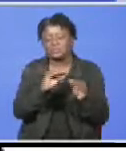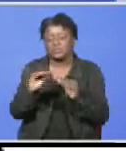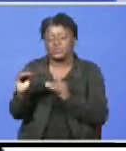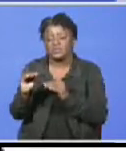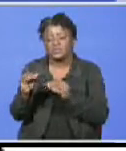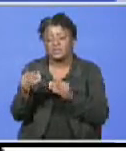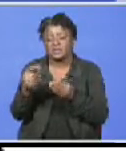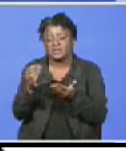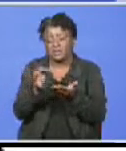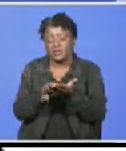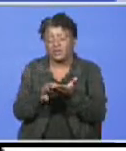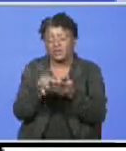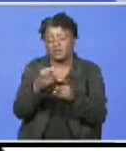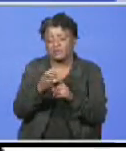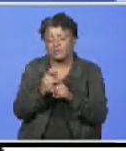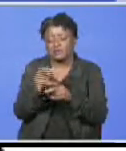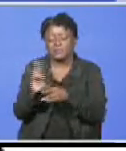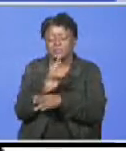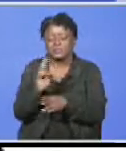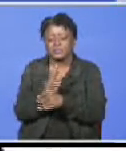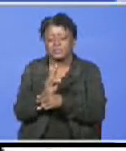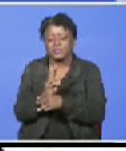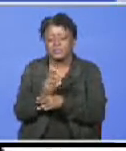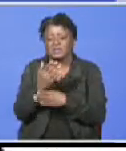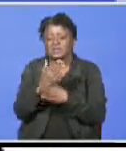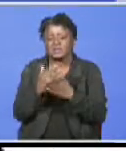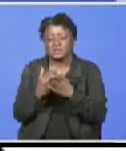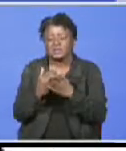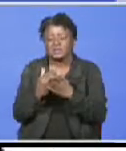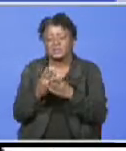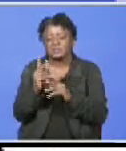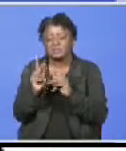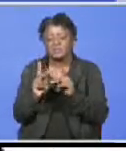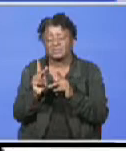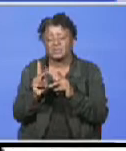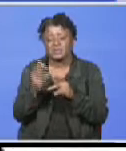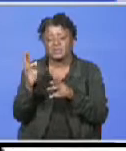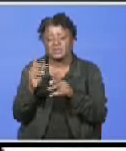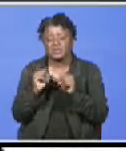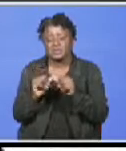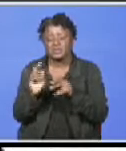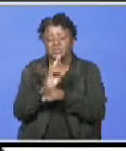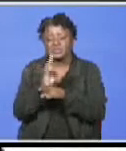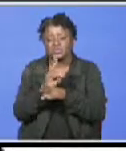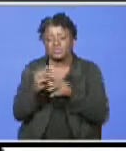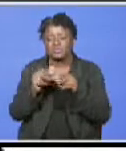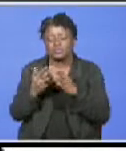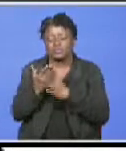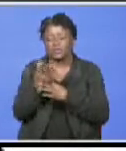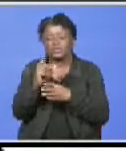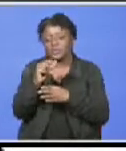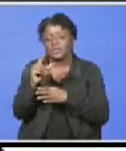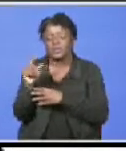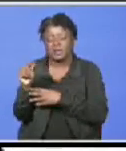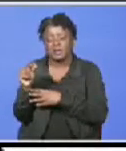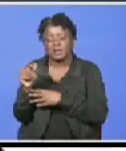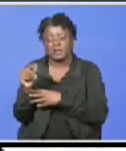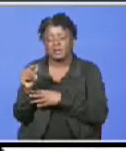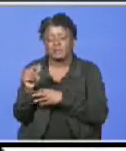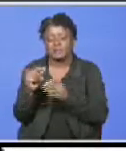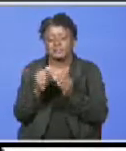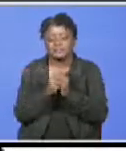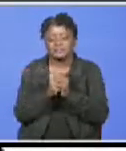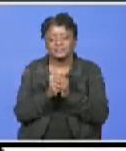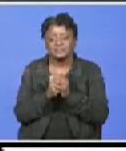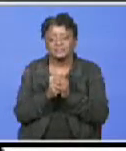officials will use the remainder of 2020 to redeem supplies of the penny. Joining us live to provide more answers on this topic is the central bank's deputy